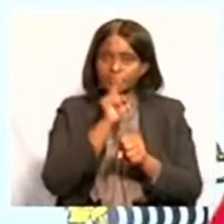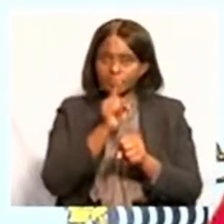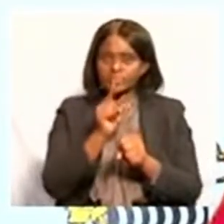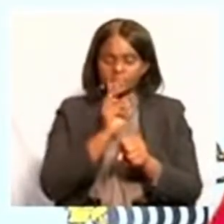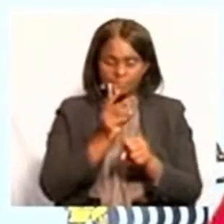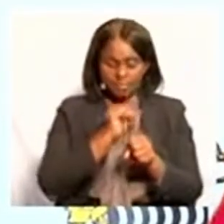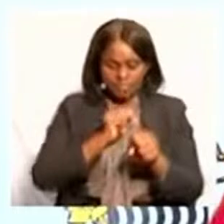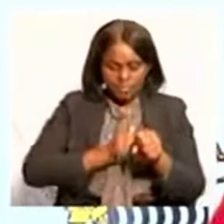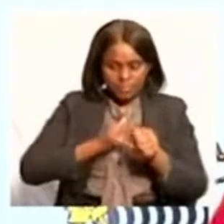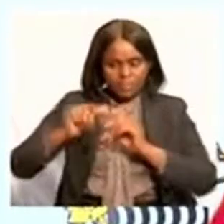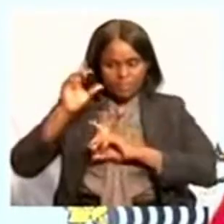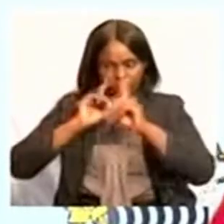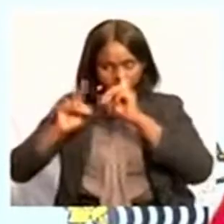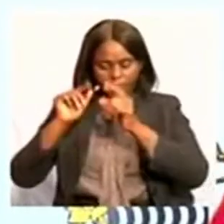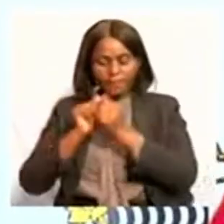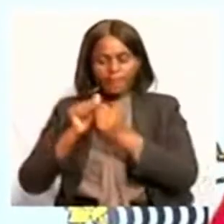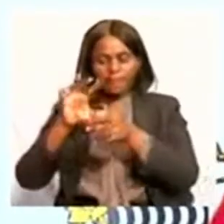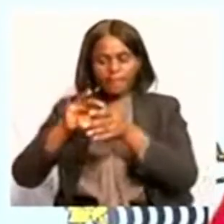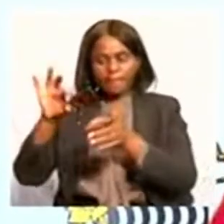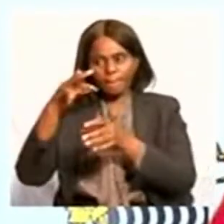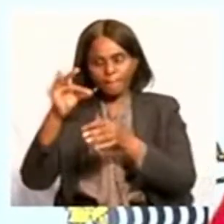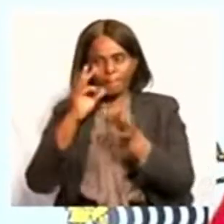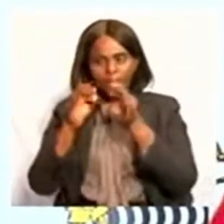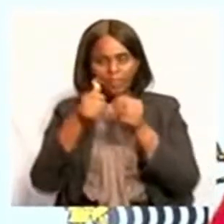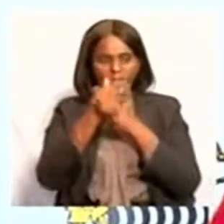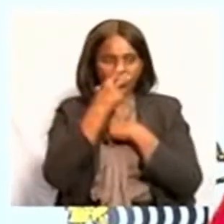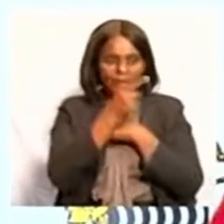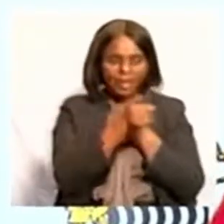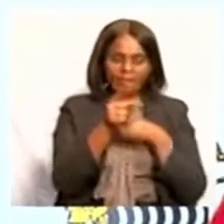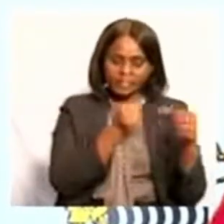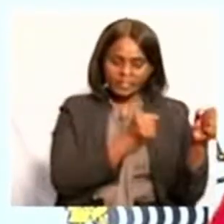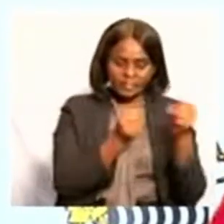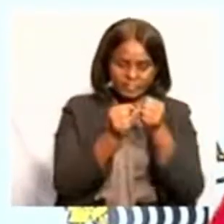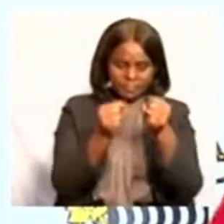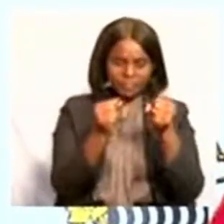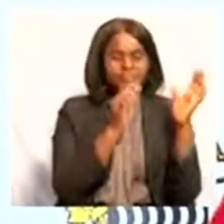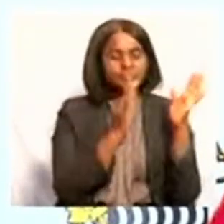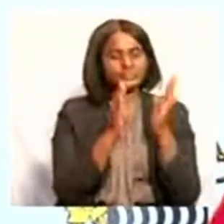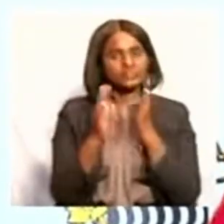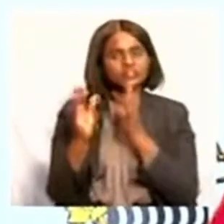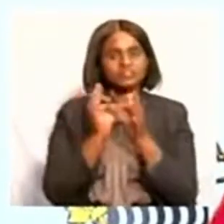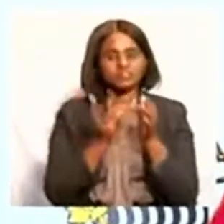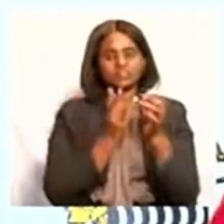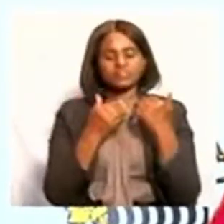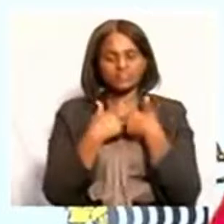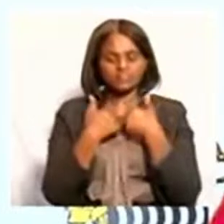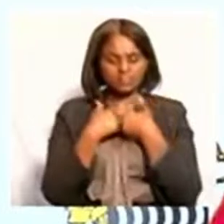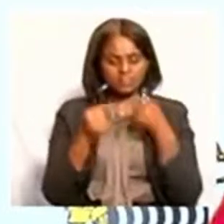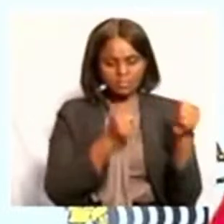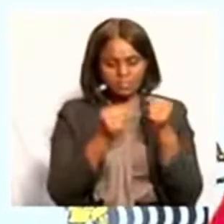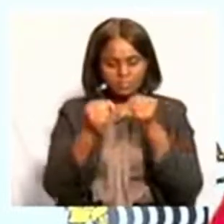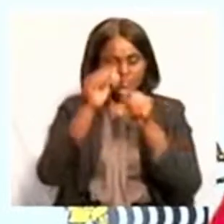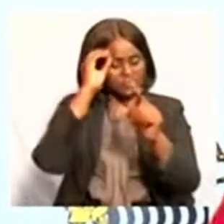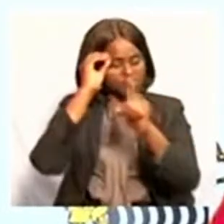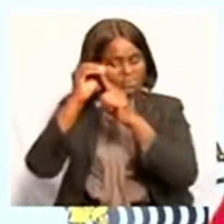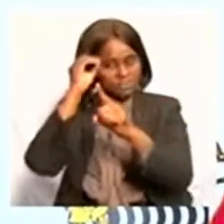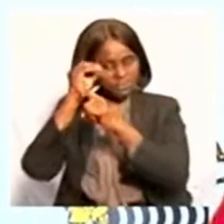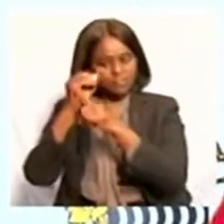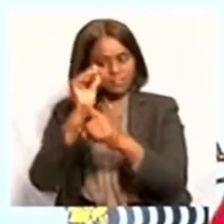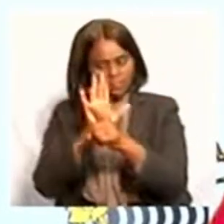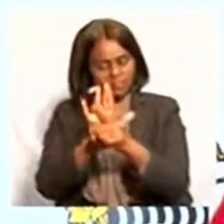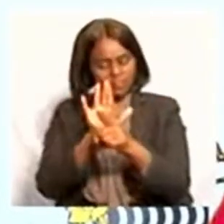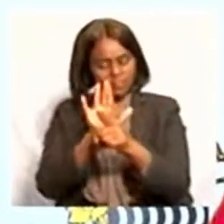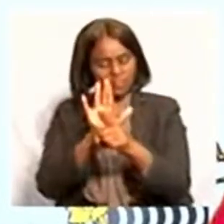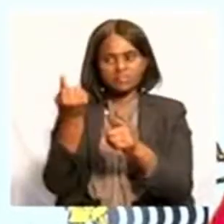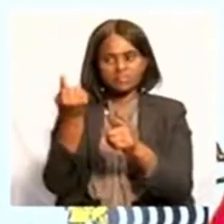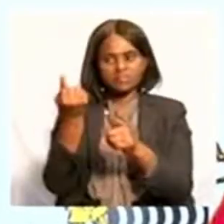we engage with our stakeholders. So if you look at our strategic plan, we have a strategic objective solely